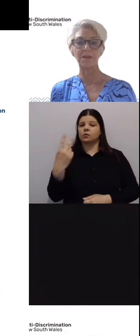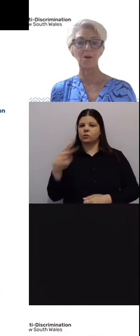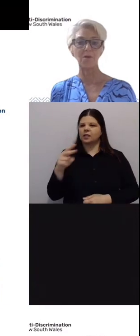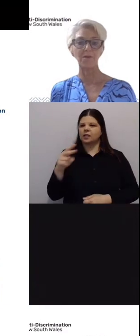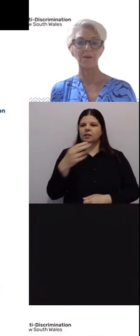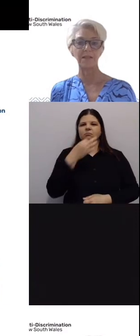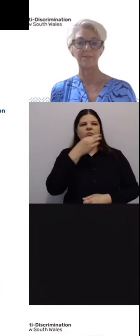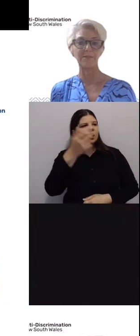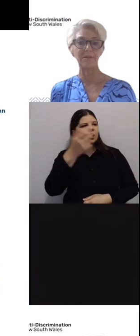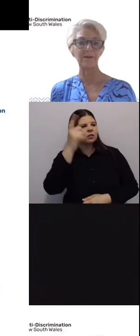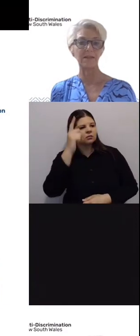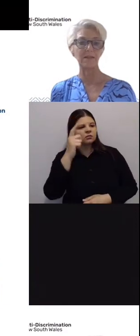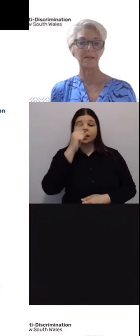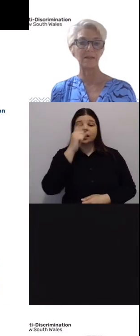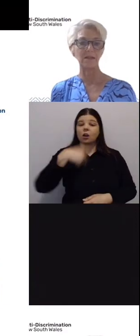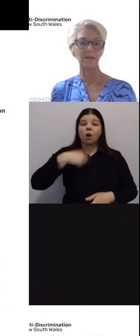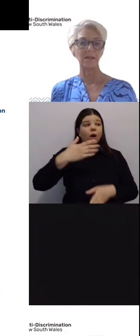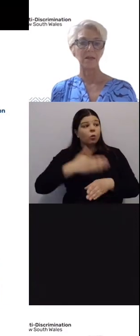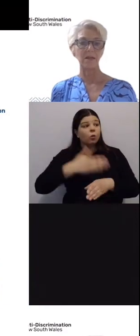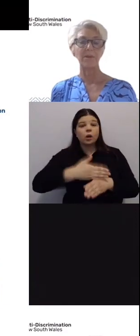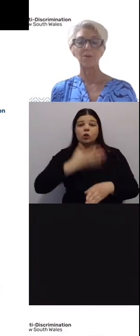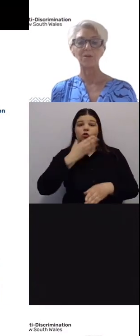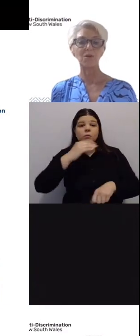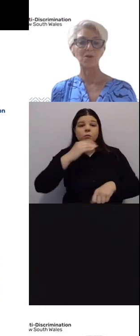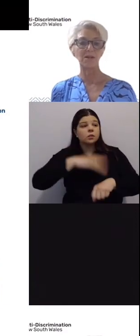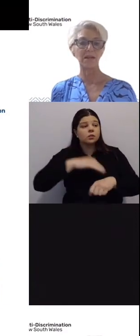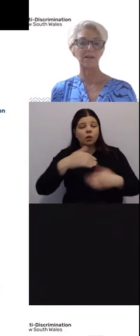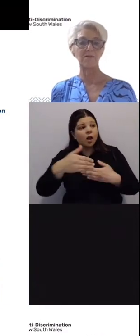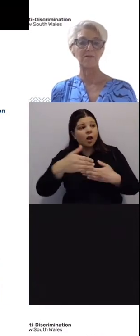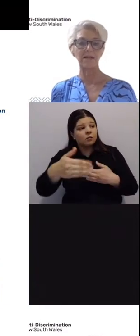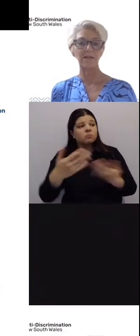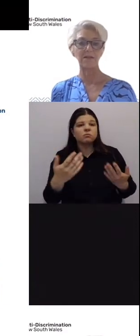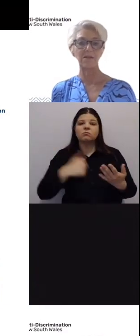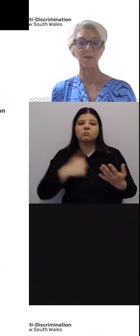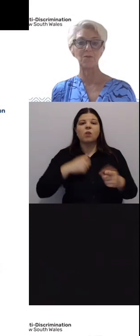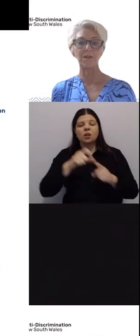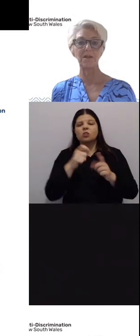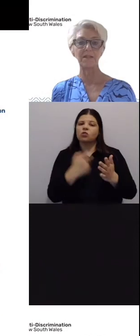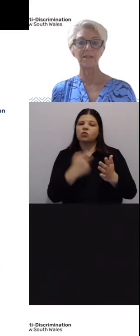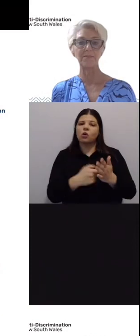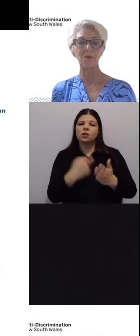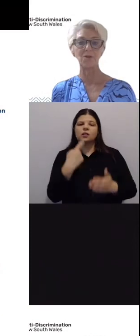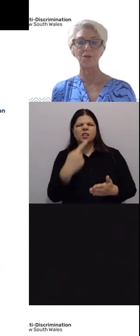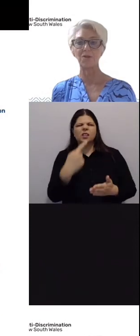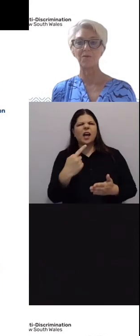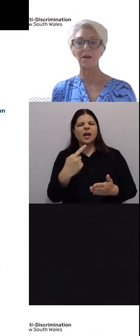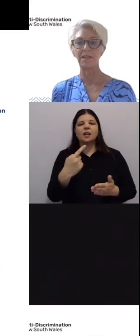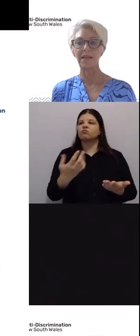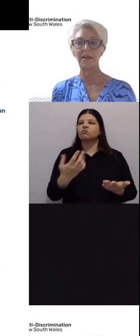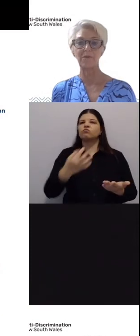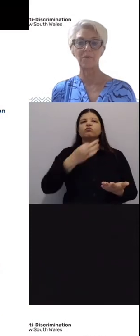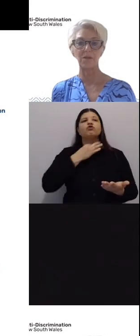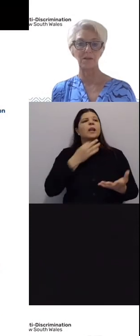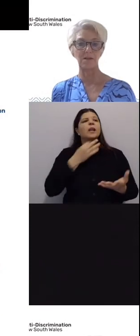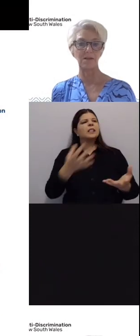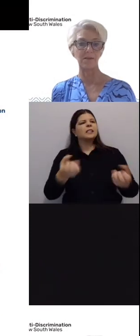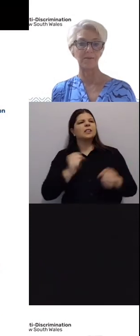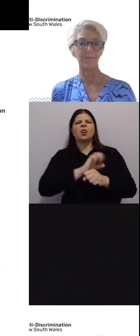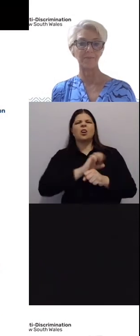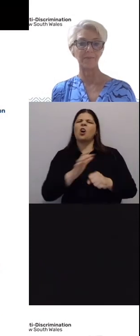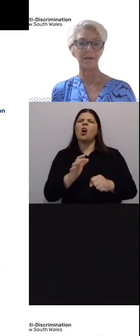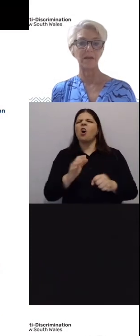on the roster over the Christmas period because her doctor had advised that the risk of exposure to the virus had